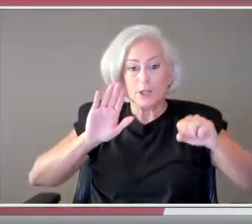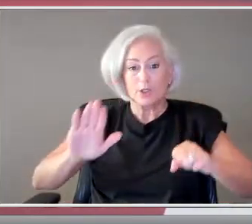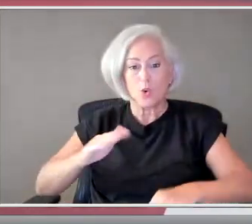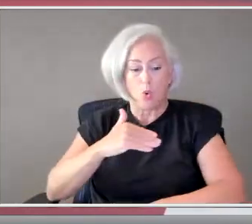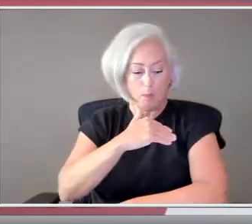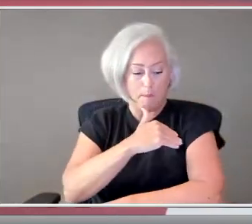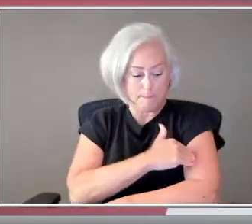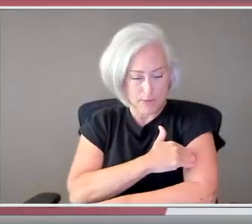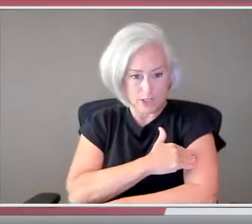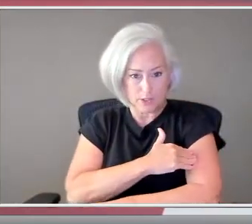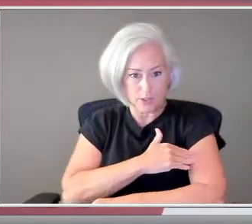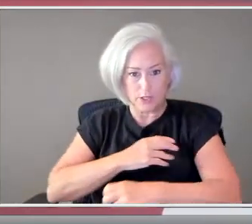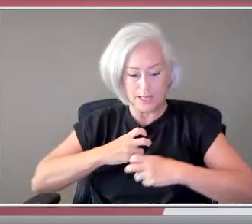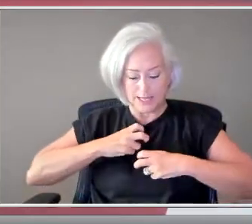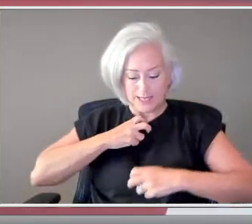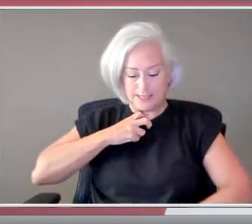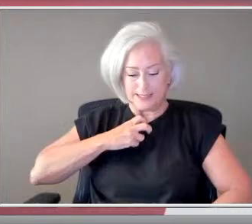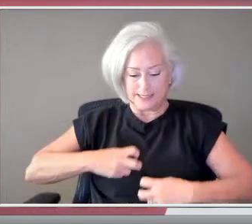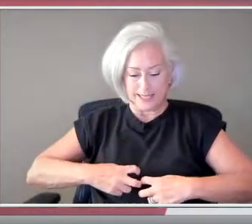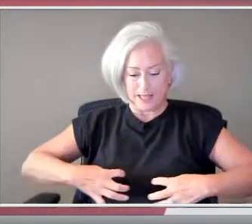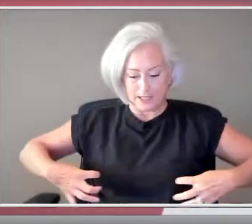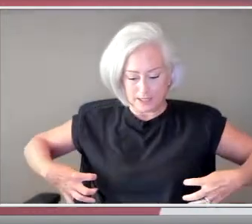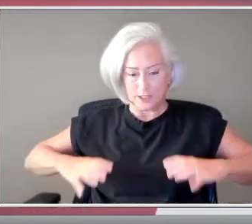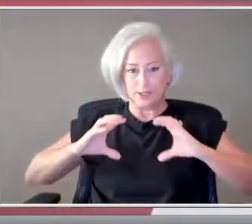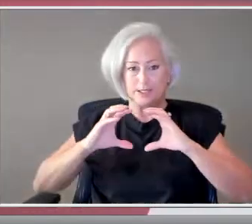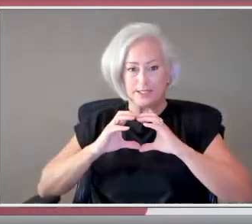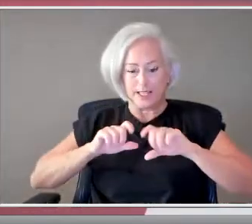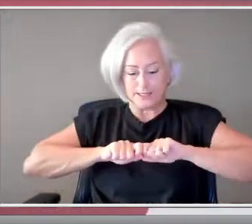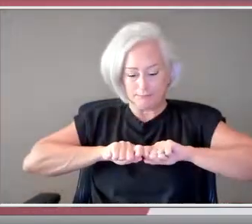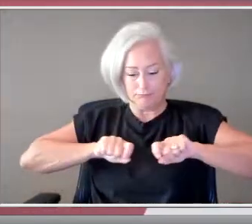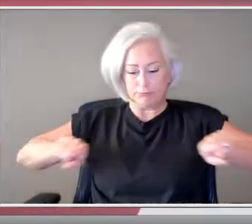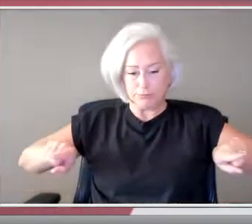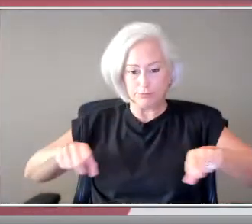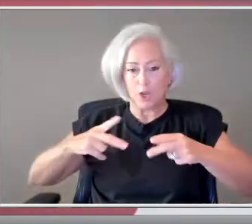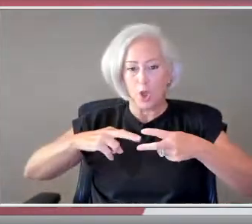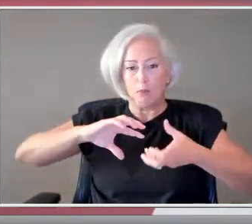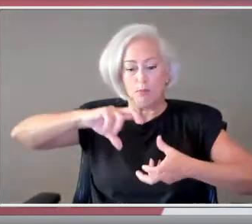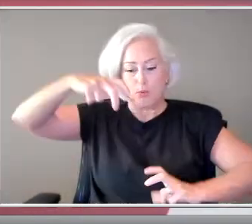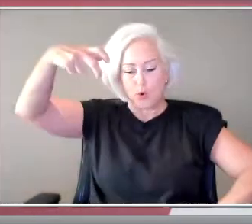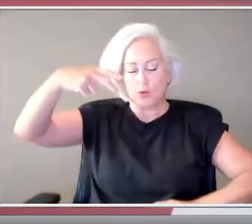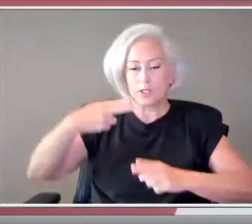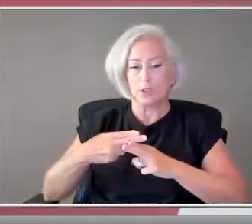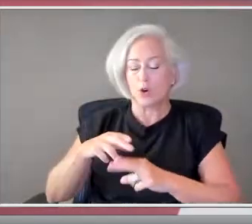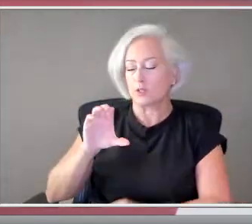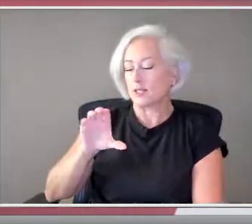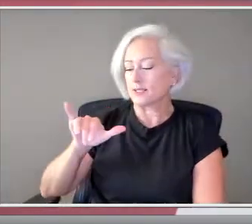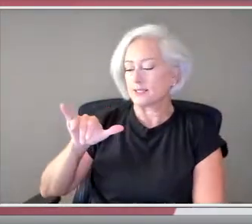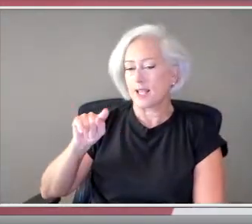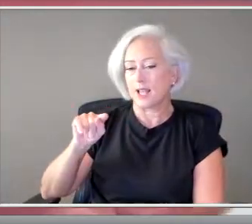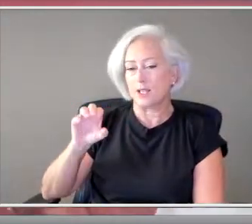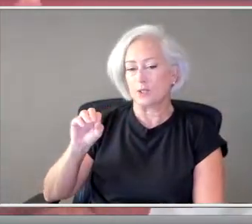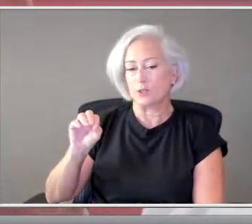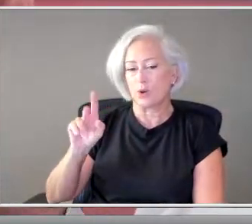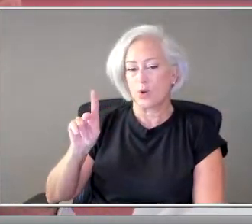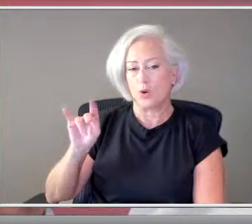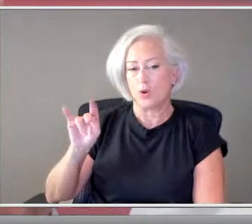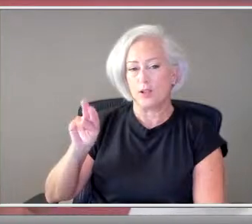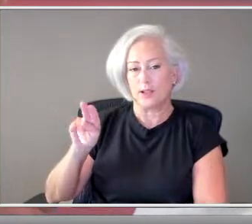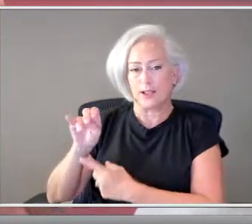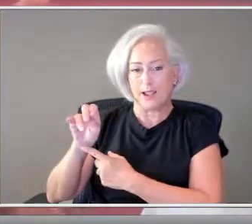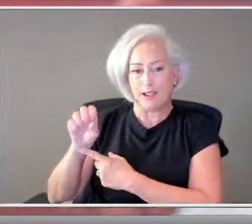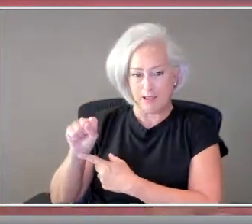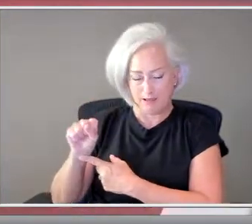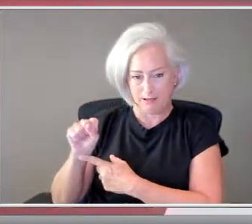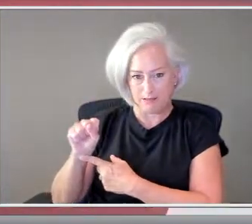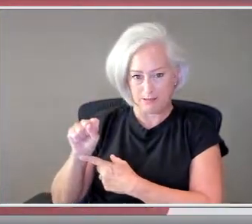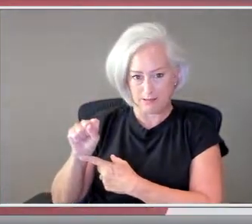send out little proteins called cytokines. And some cytokines, there's cytokine release syndrome when